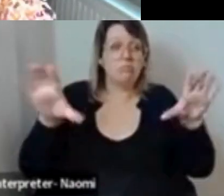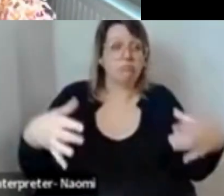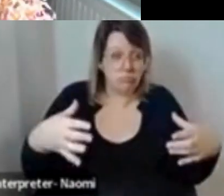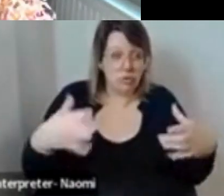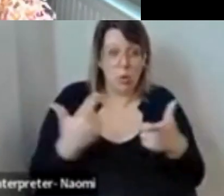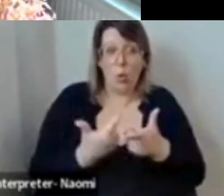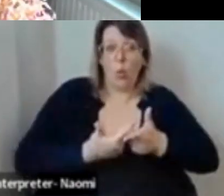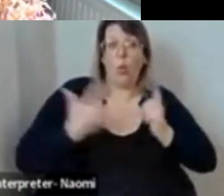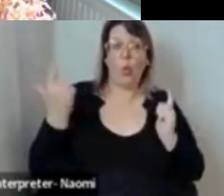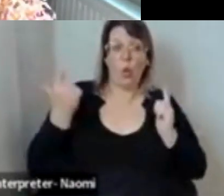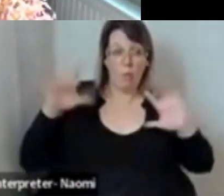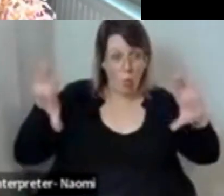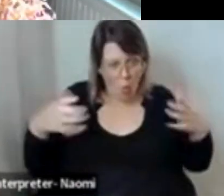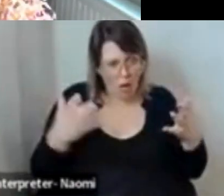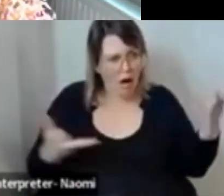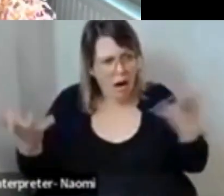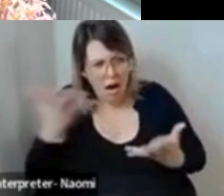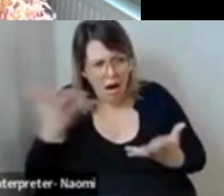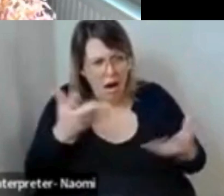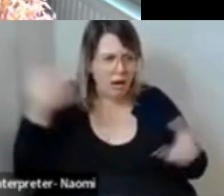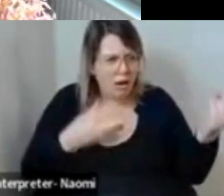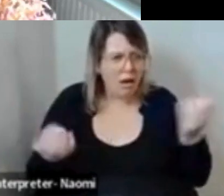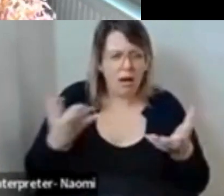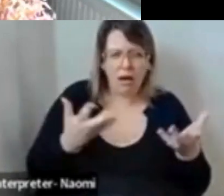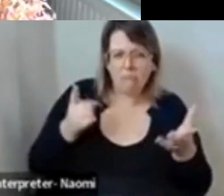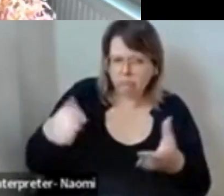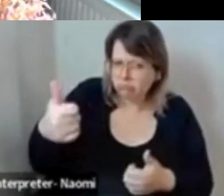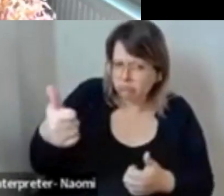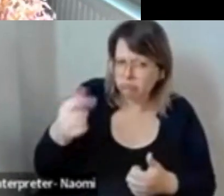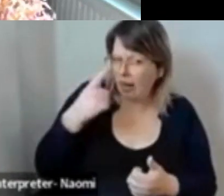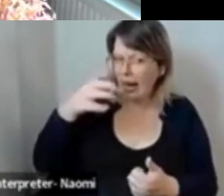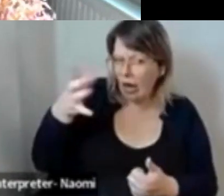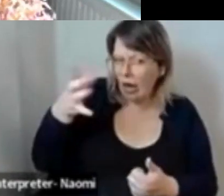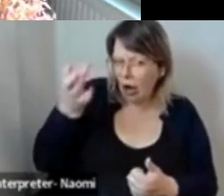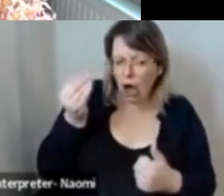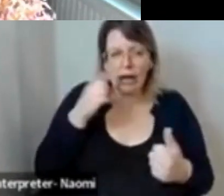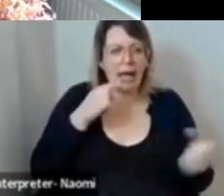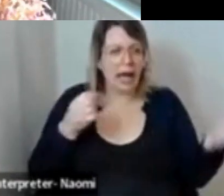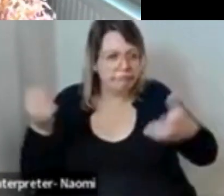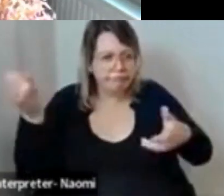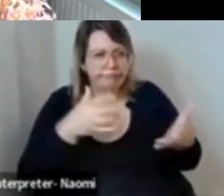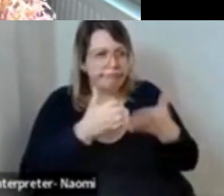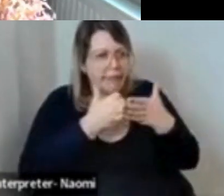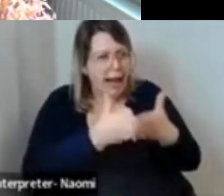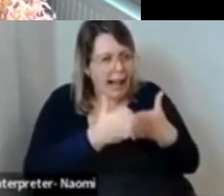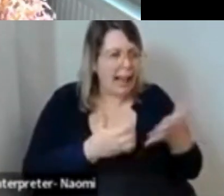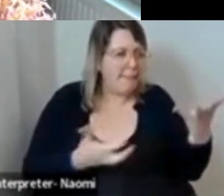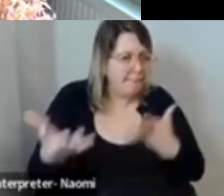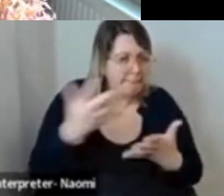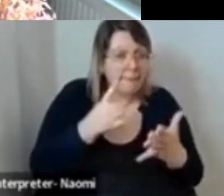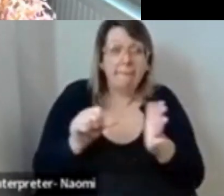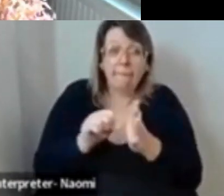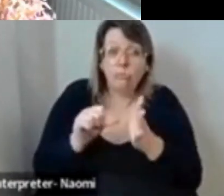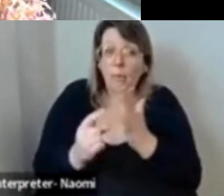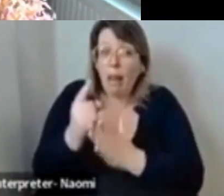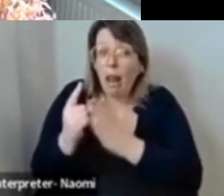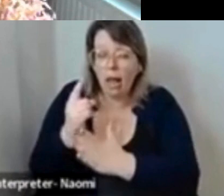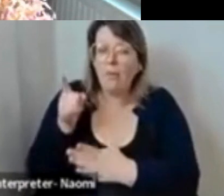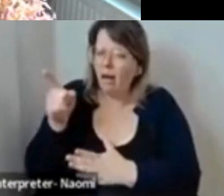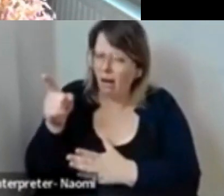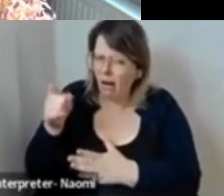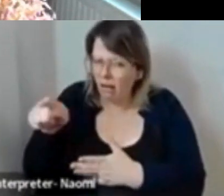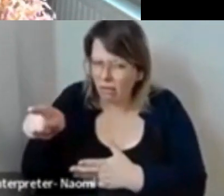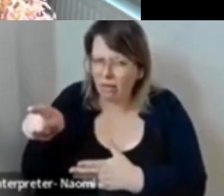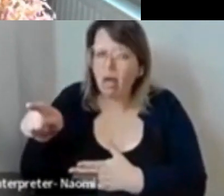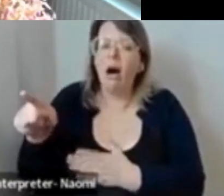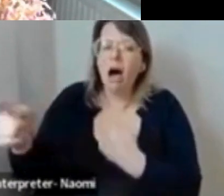often, and talk about where there are opportunities to learn from each other, to troubleshoot, and to explore how they might